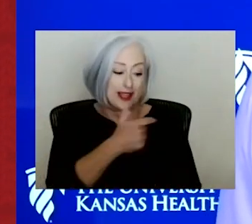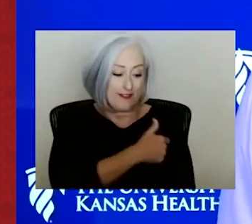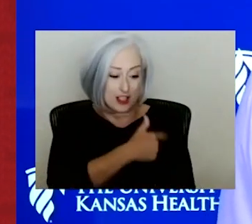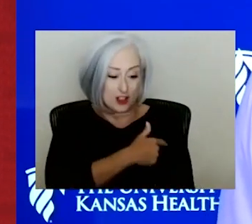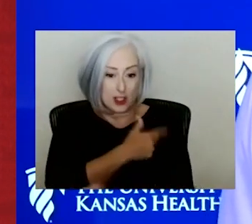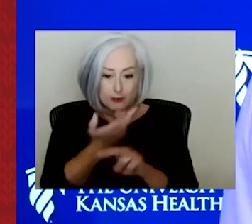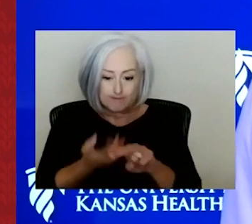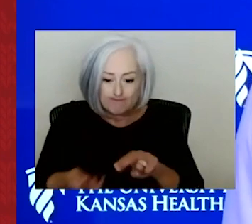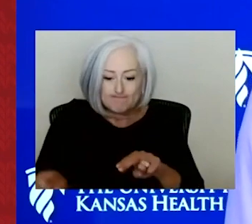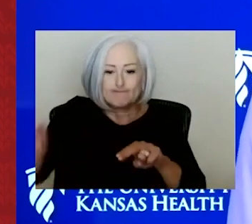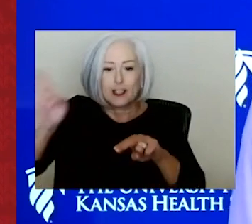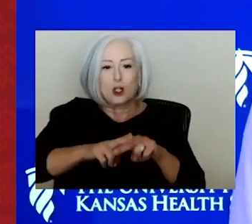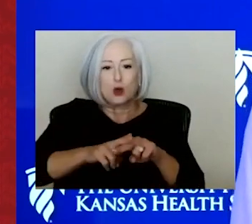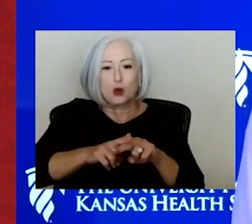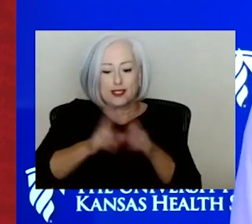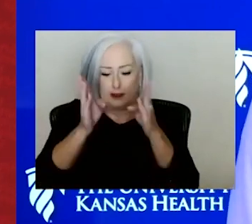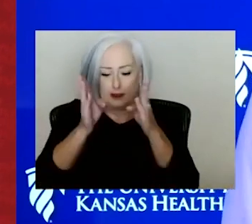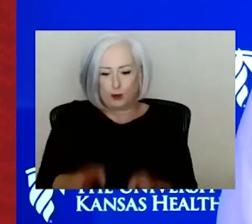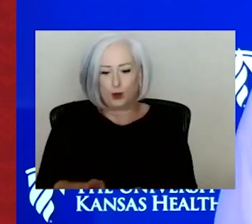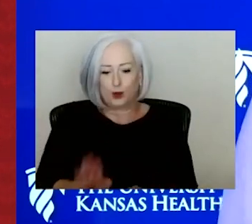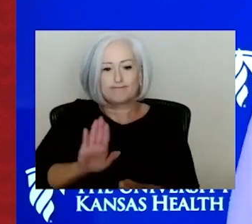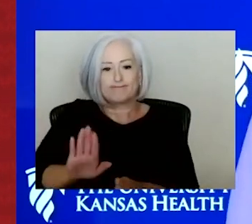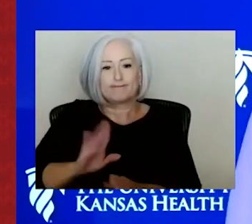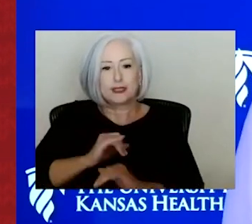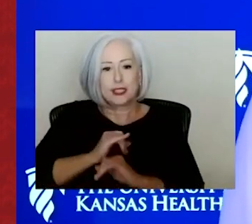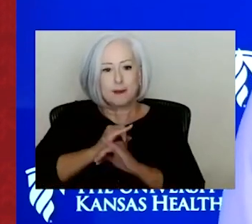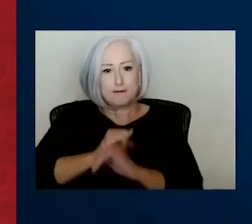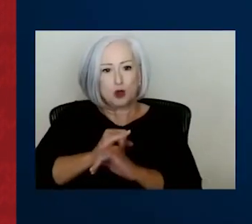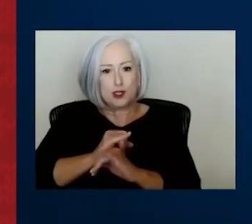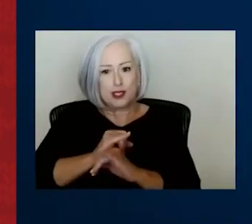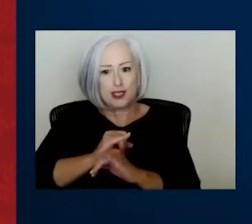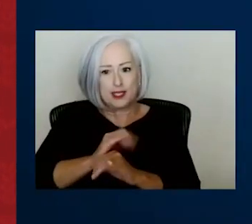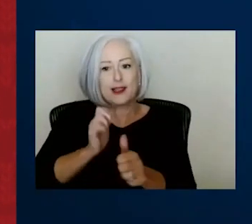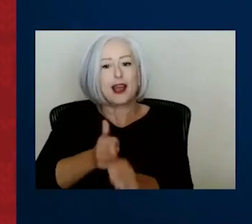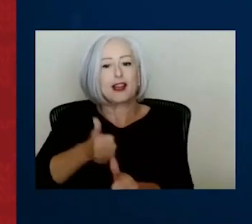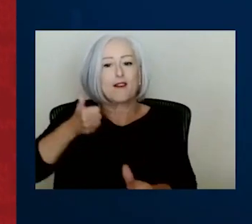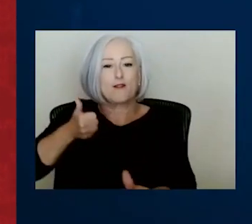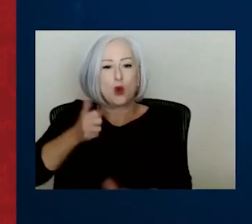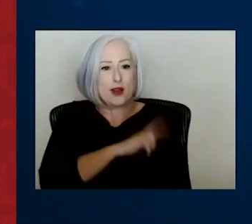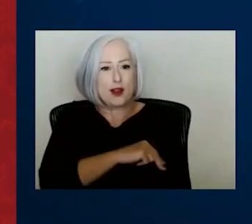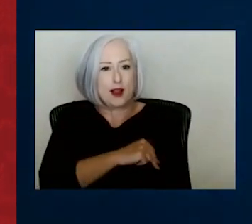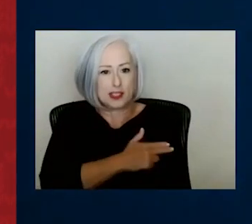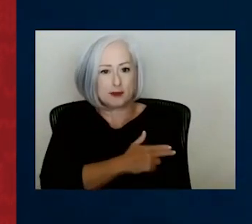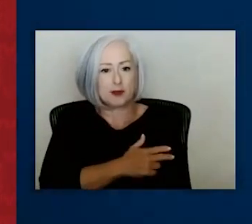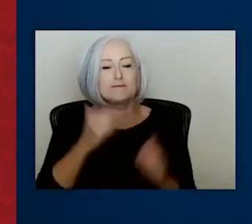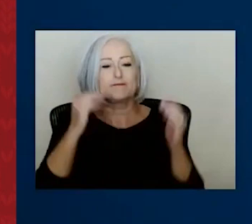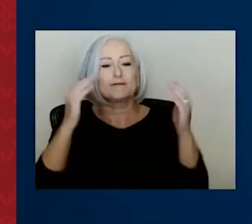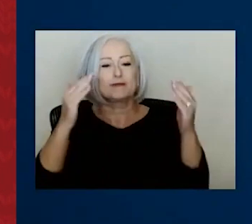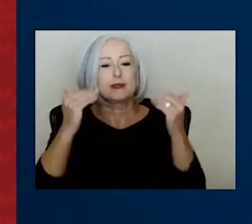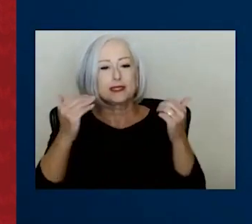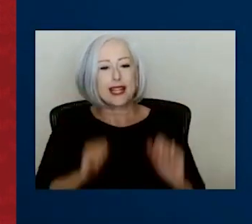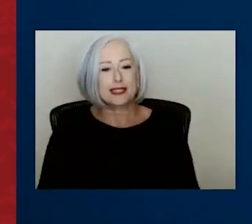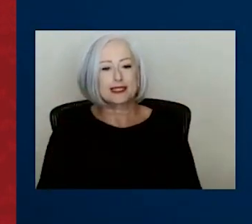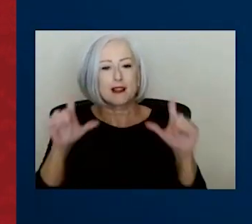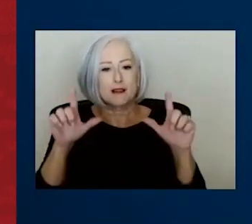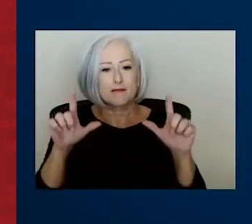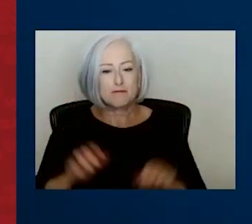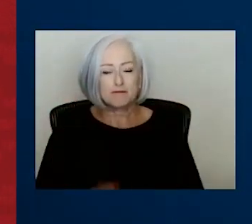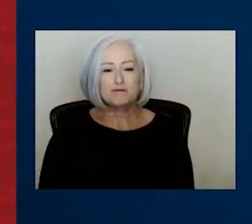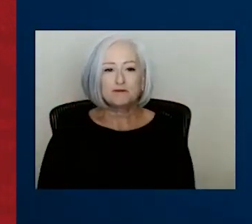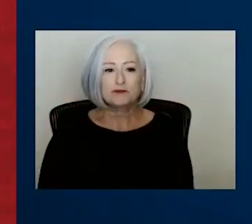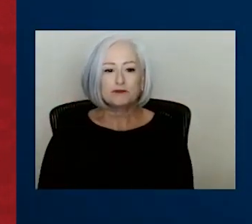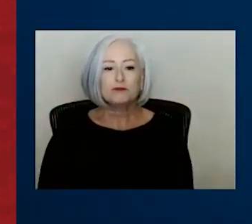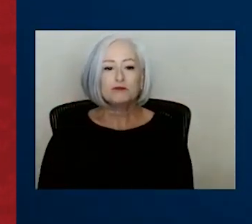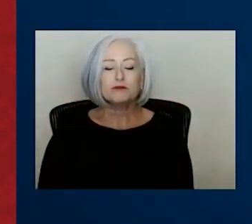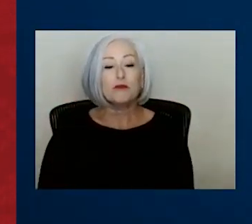immunity, most important, though, to keep you out of the hospital. If you go to the next slide, I think this is important as well. This